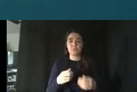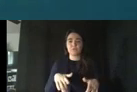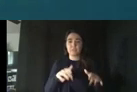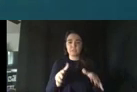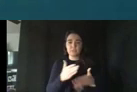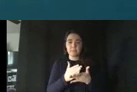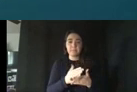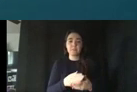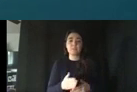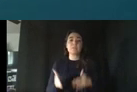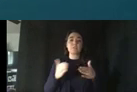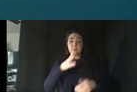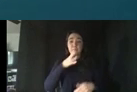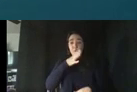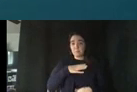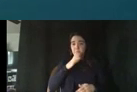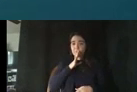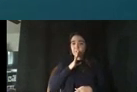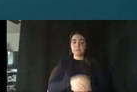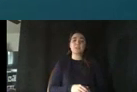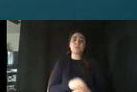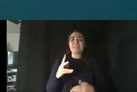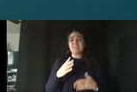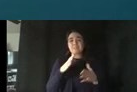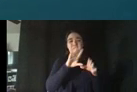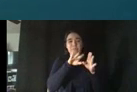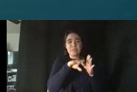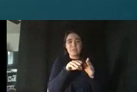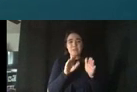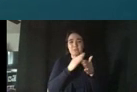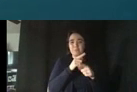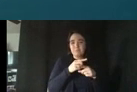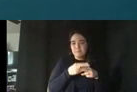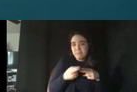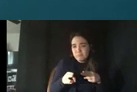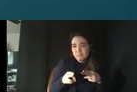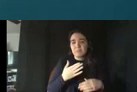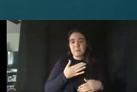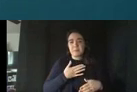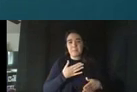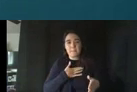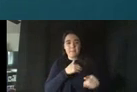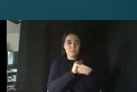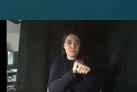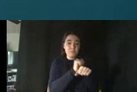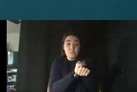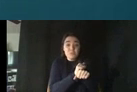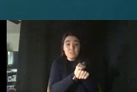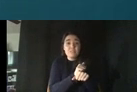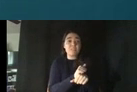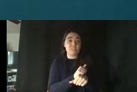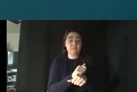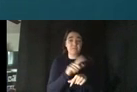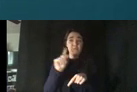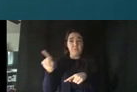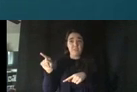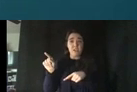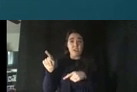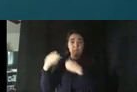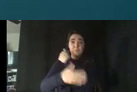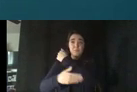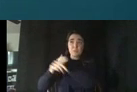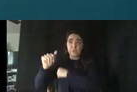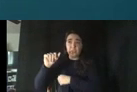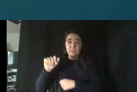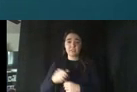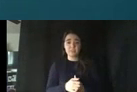So... that's just a little clip about my work in Afghanistan. The best part about being a journalist,